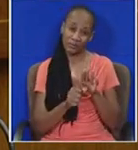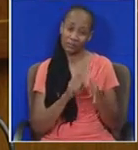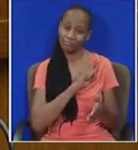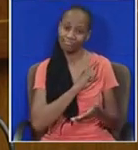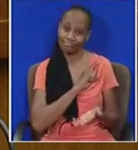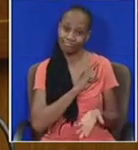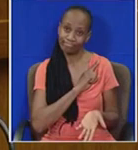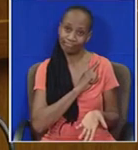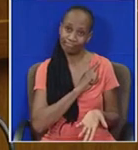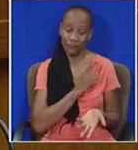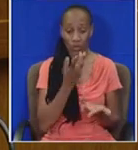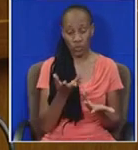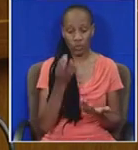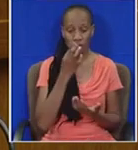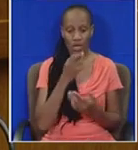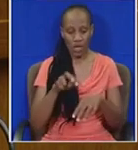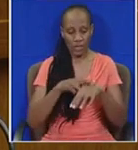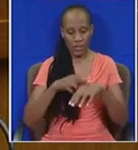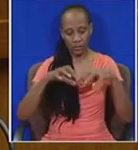when we speak about racism,